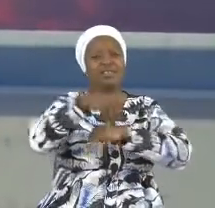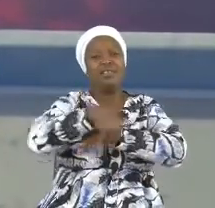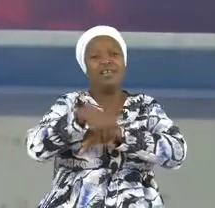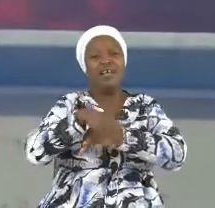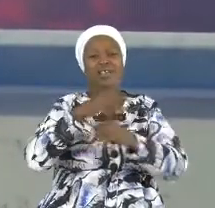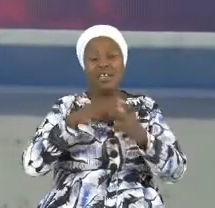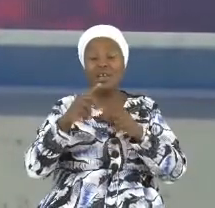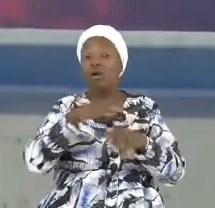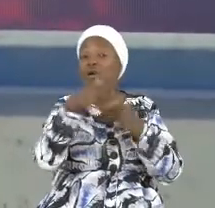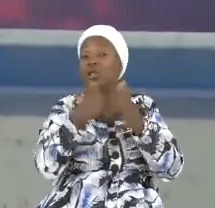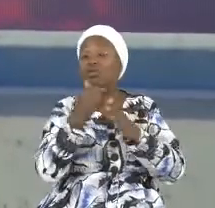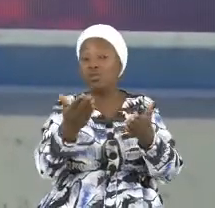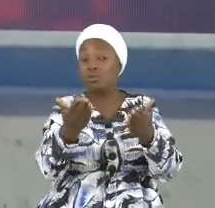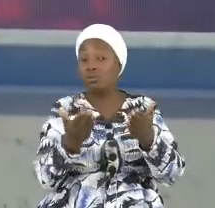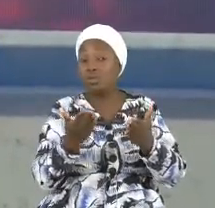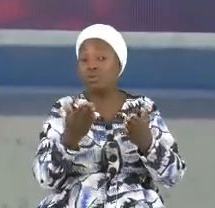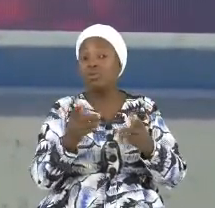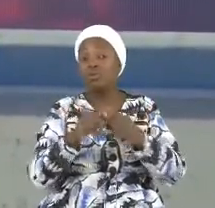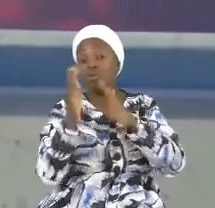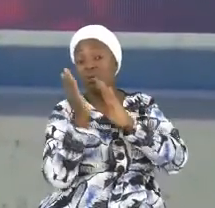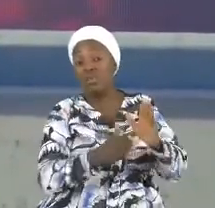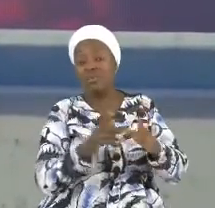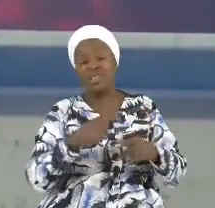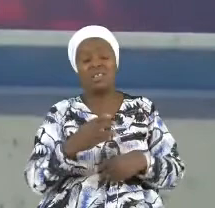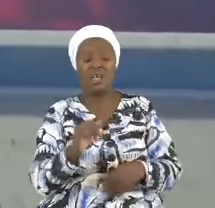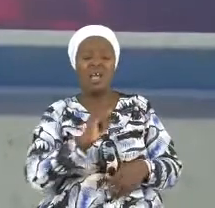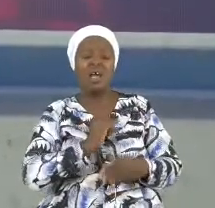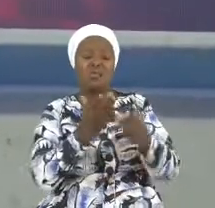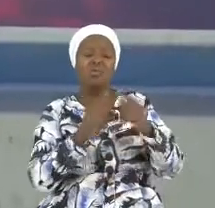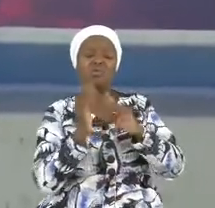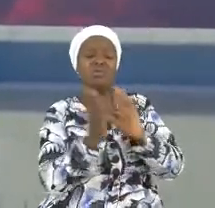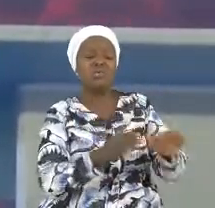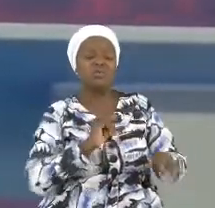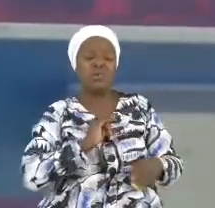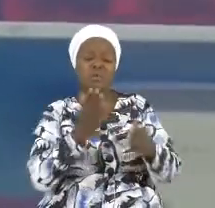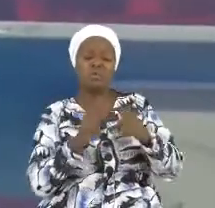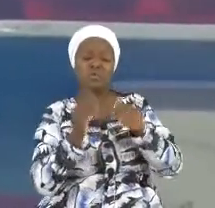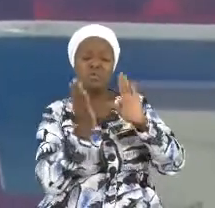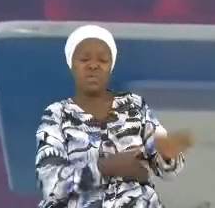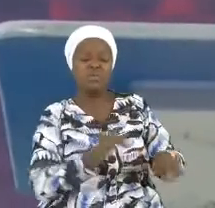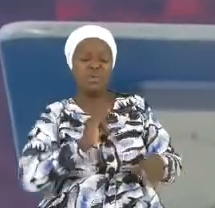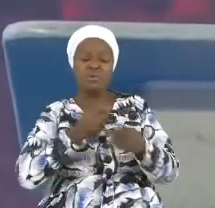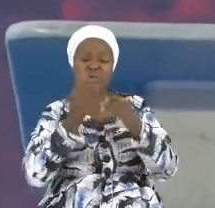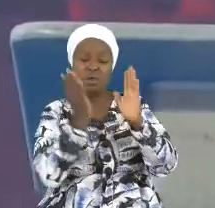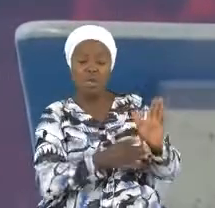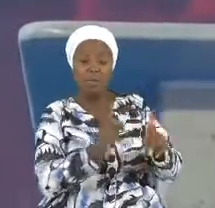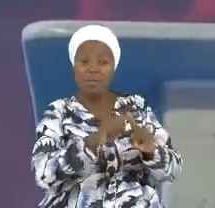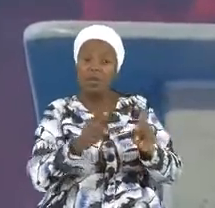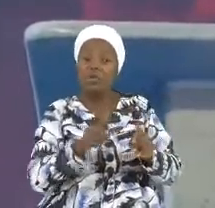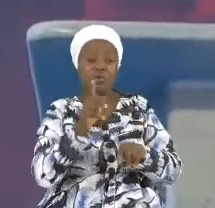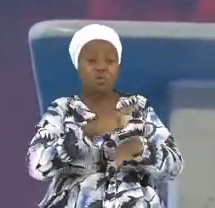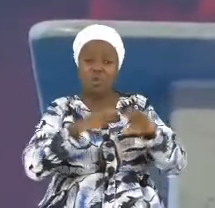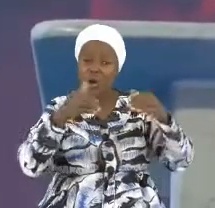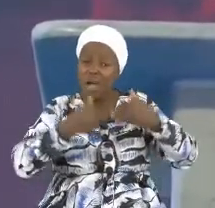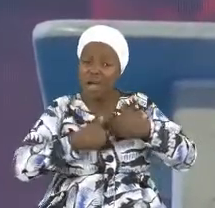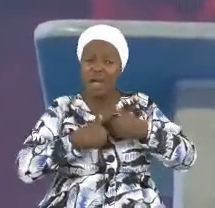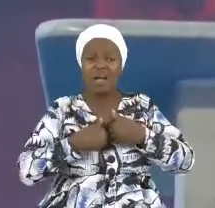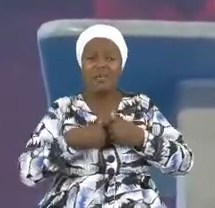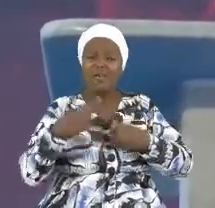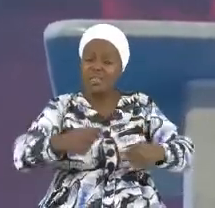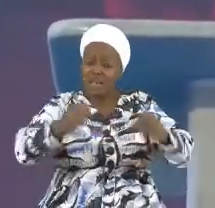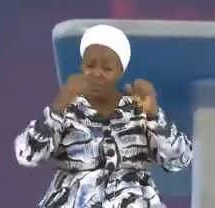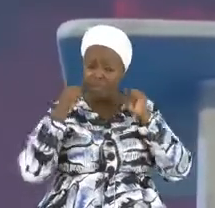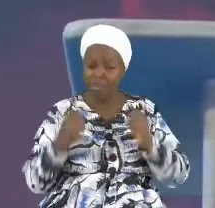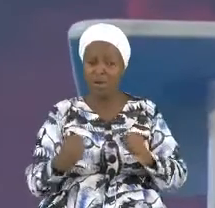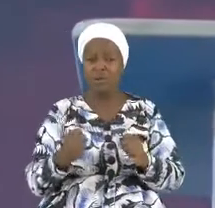I wanted to, good intention, but we didn't have the action that will follow and